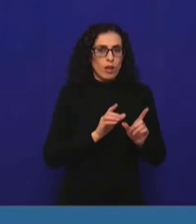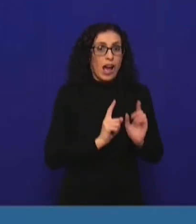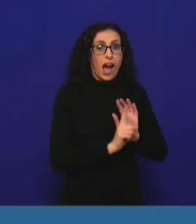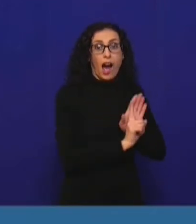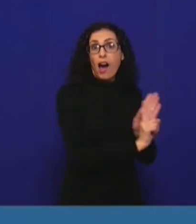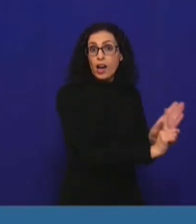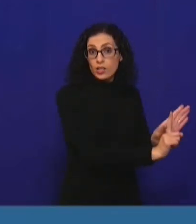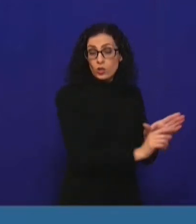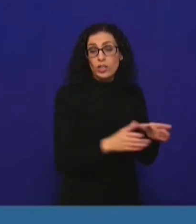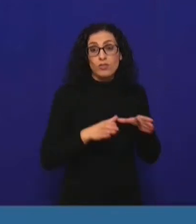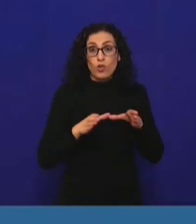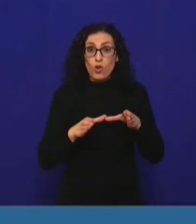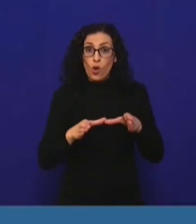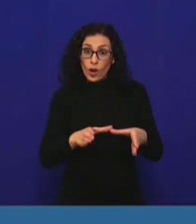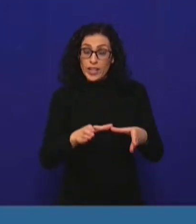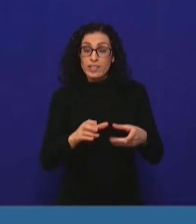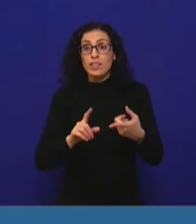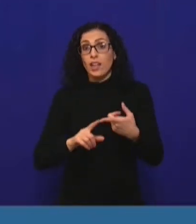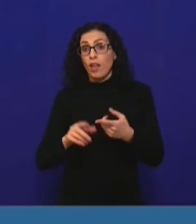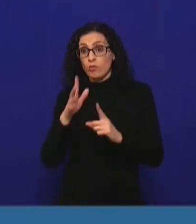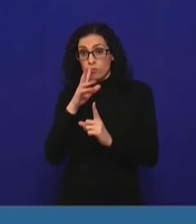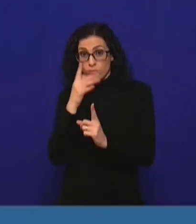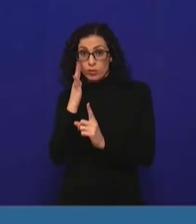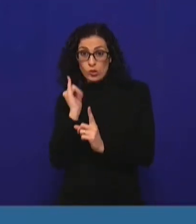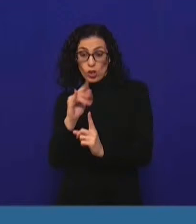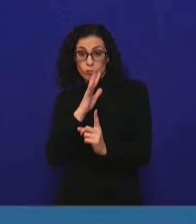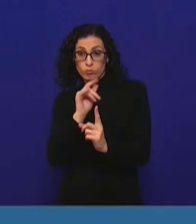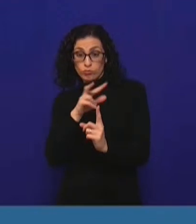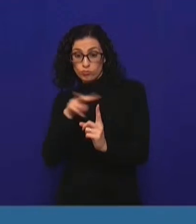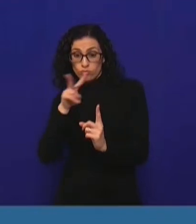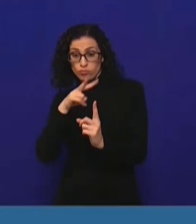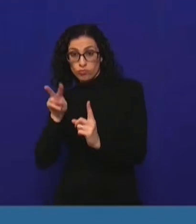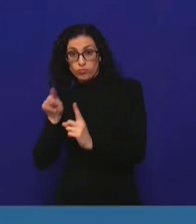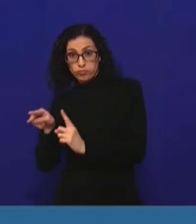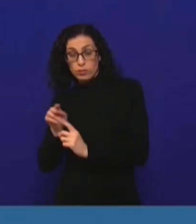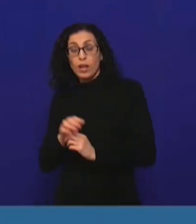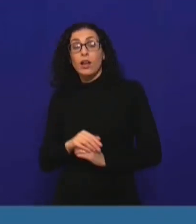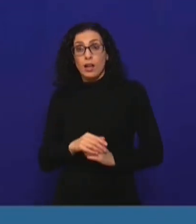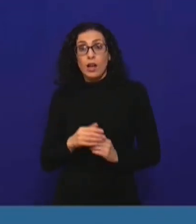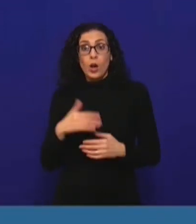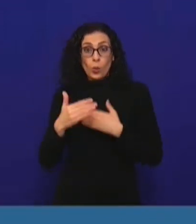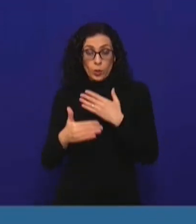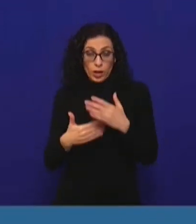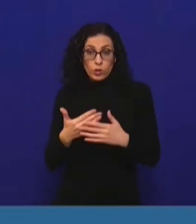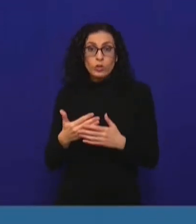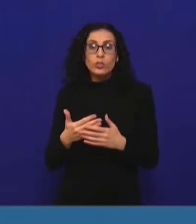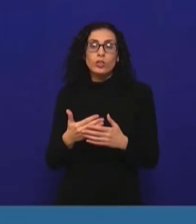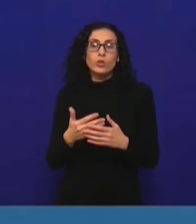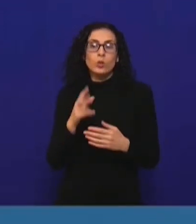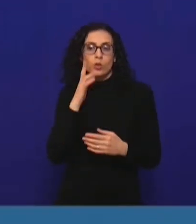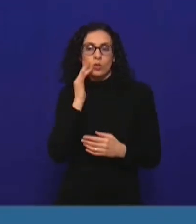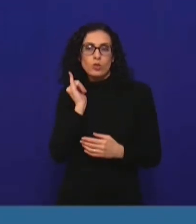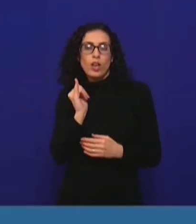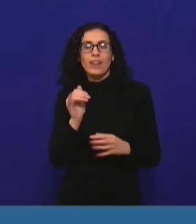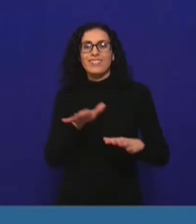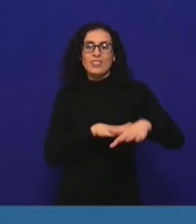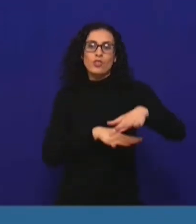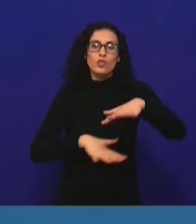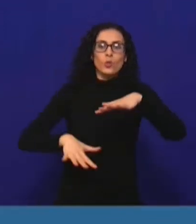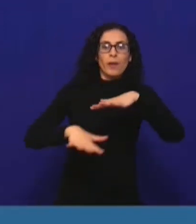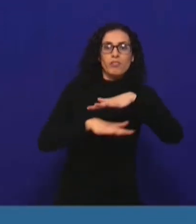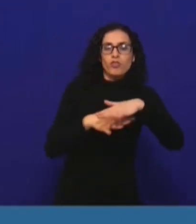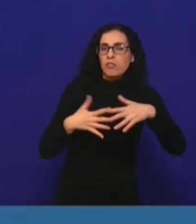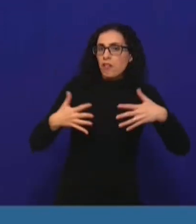cases and contact tracing are ongoing, we will continue to measure this situation, continue to monitor